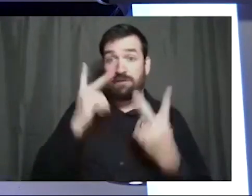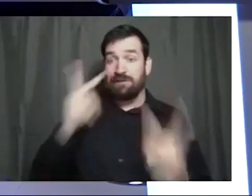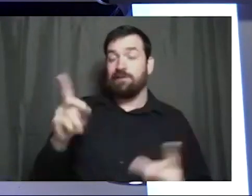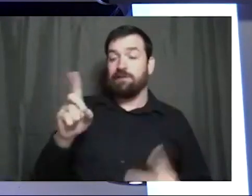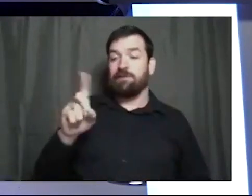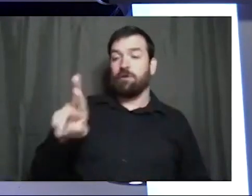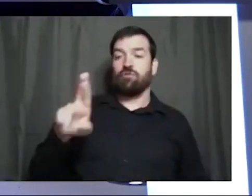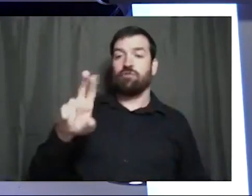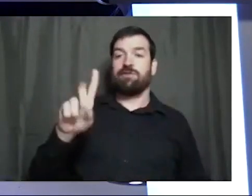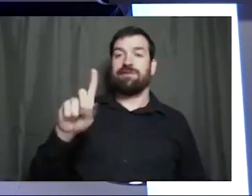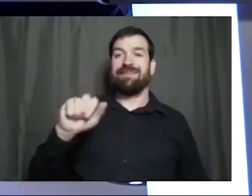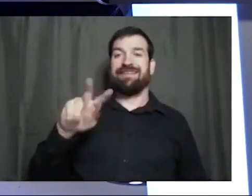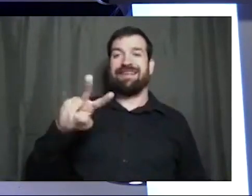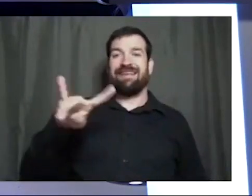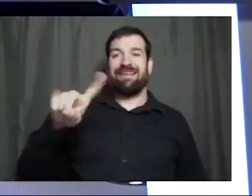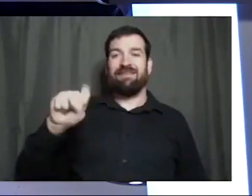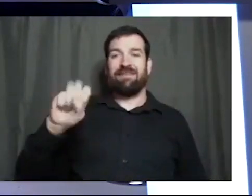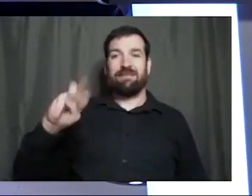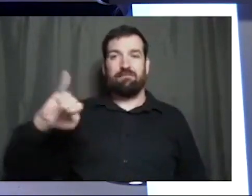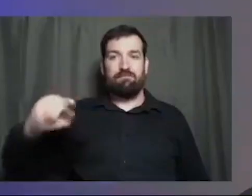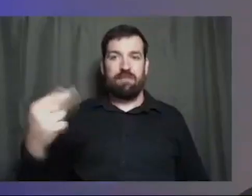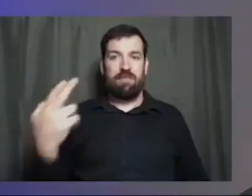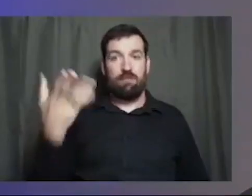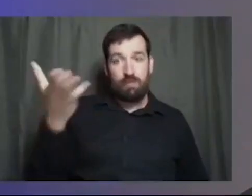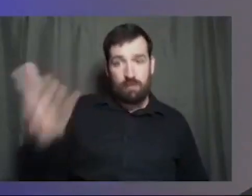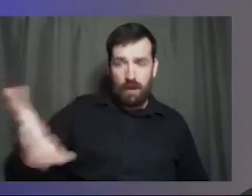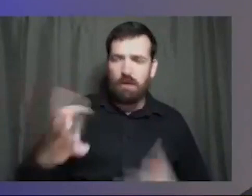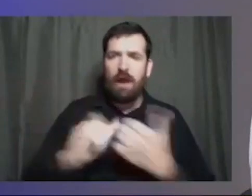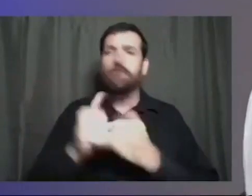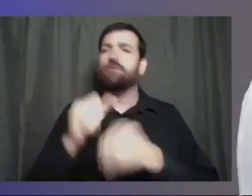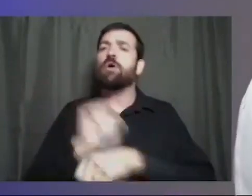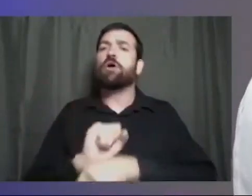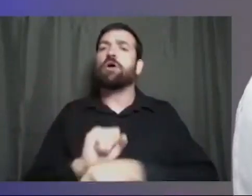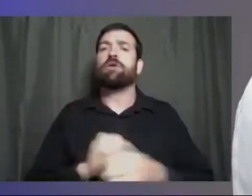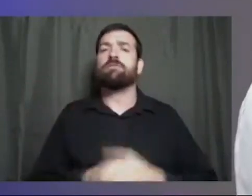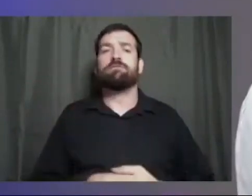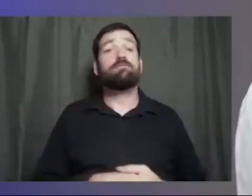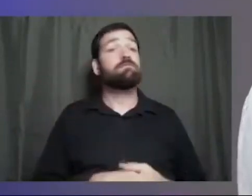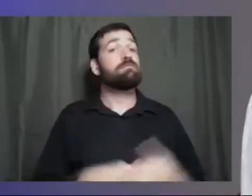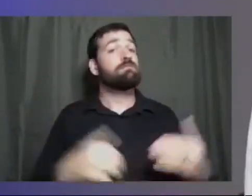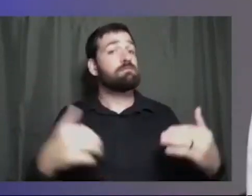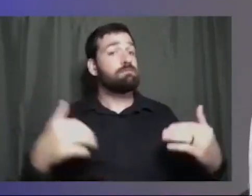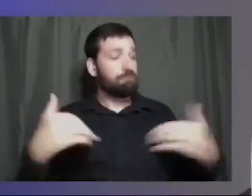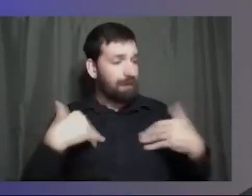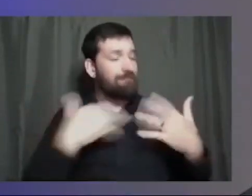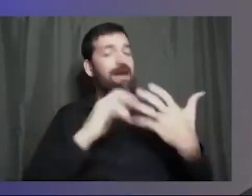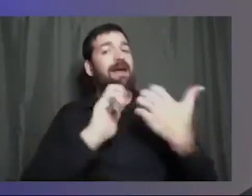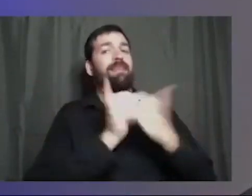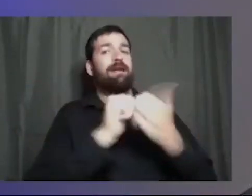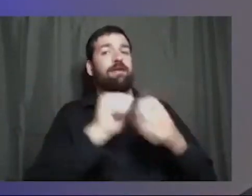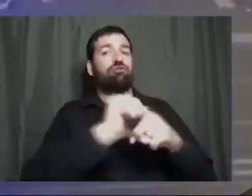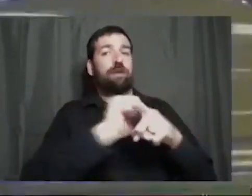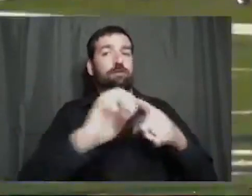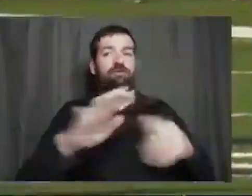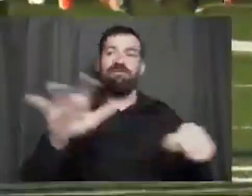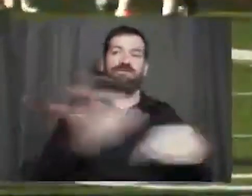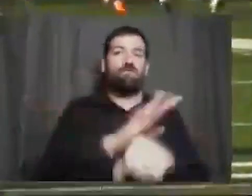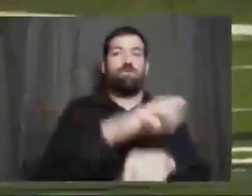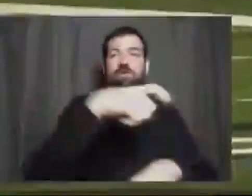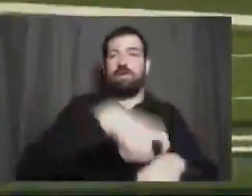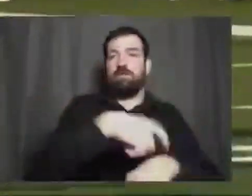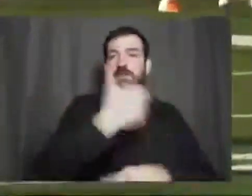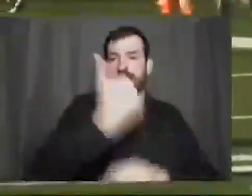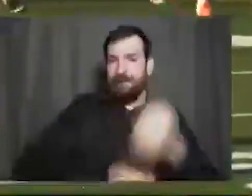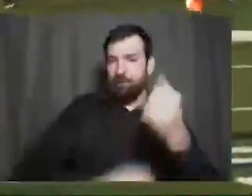tomorrow. He was there on the sideline. How does that work? Yeah, so we have an athletic trainer full-time at each of these high schools, Blue Valley High Schools,